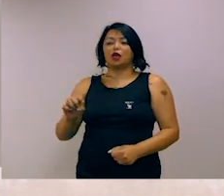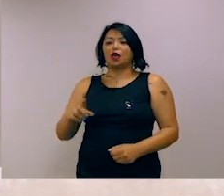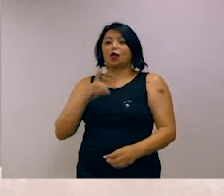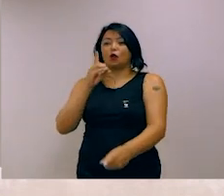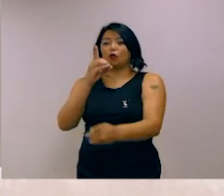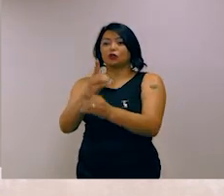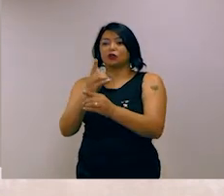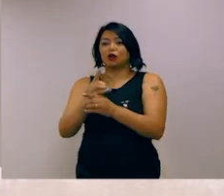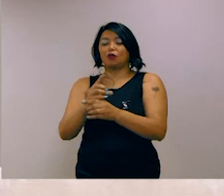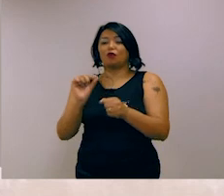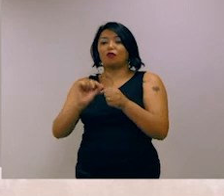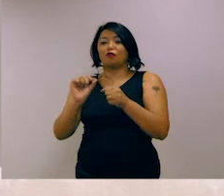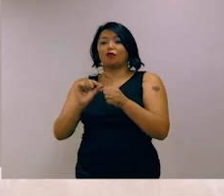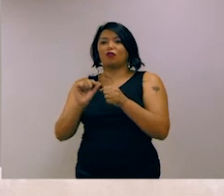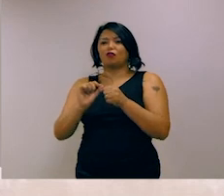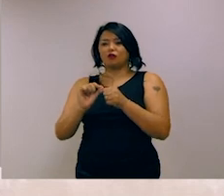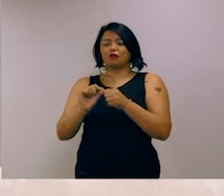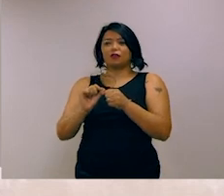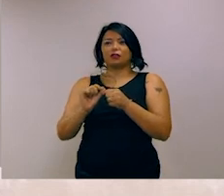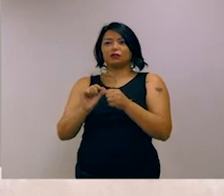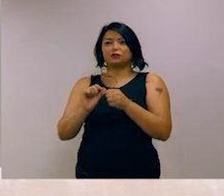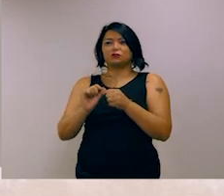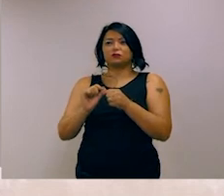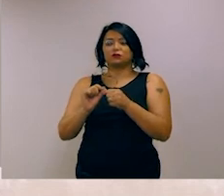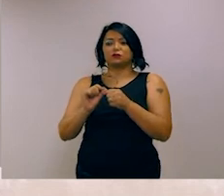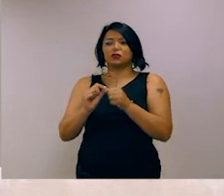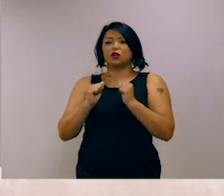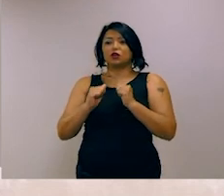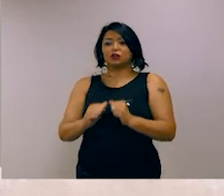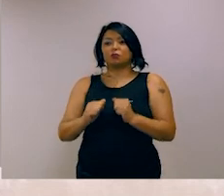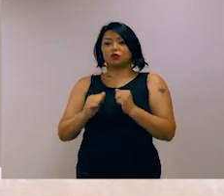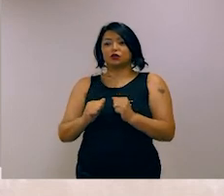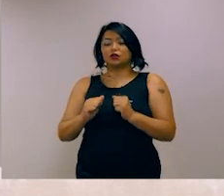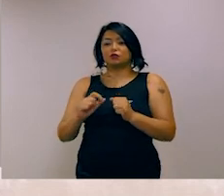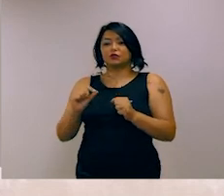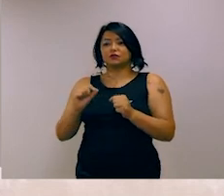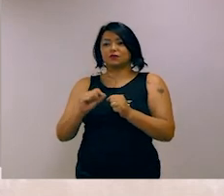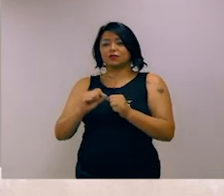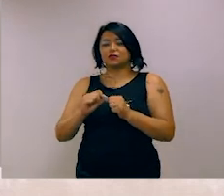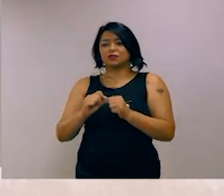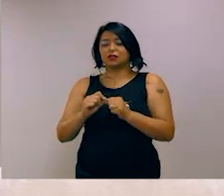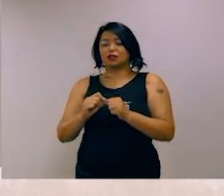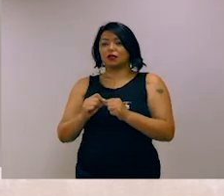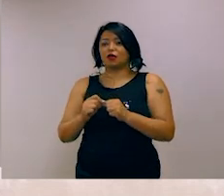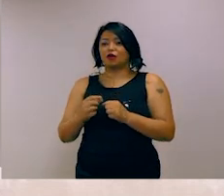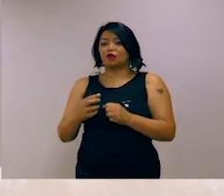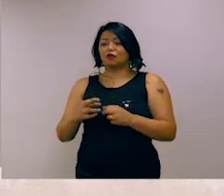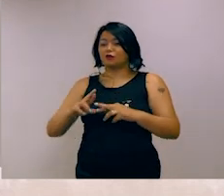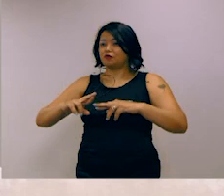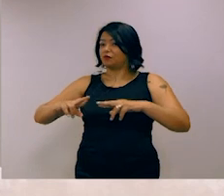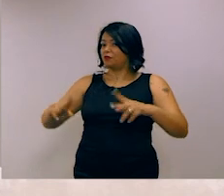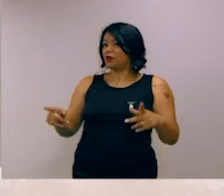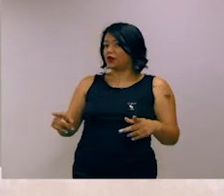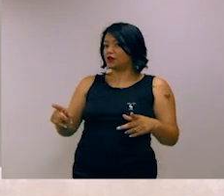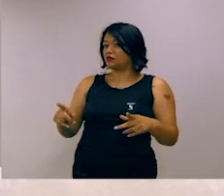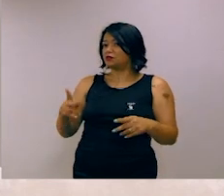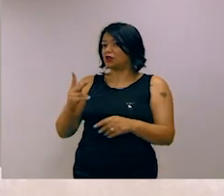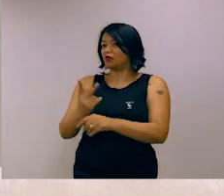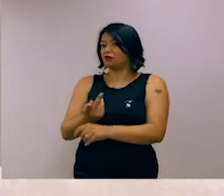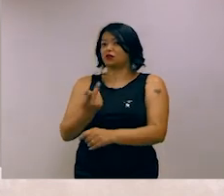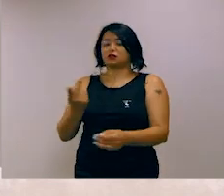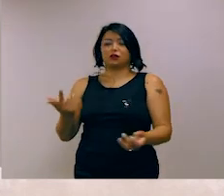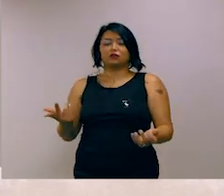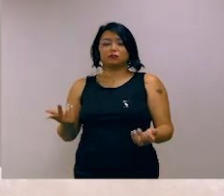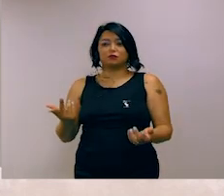mere association. So if you think about it, causality is an extremely important concept in evidence-based